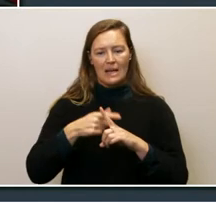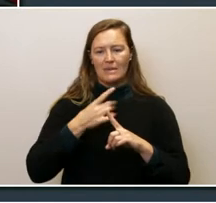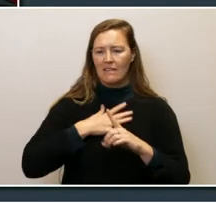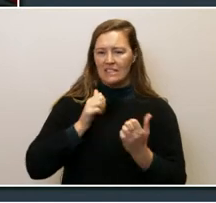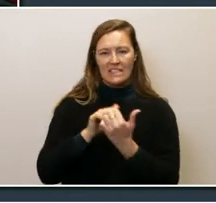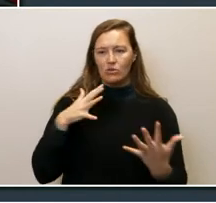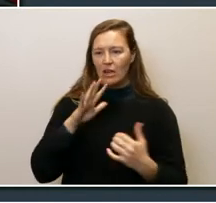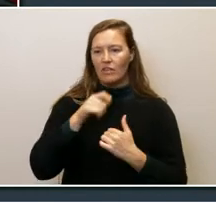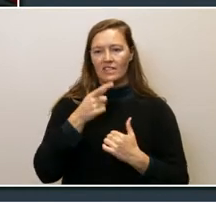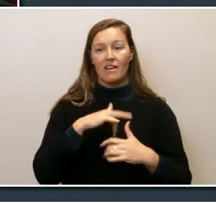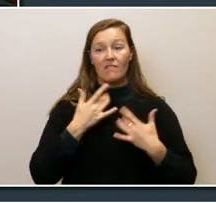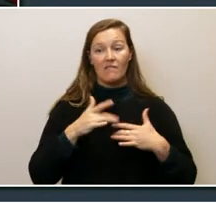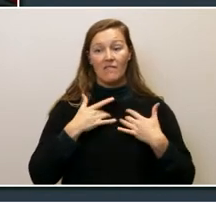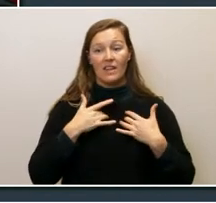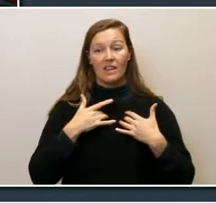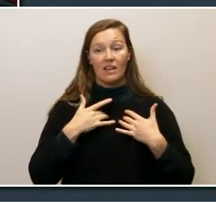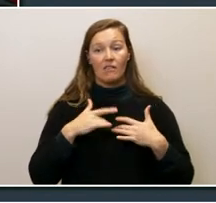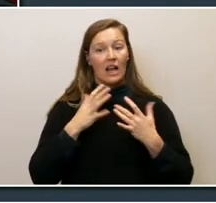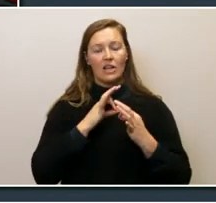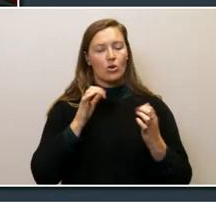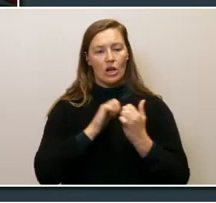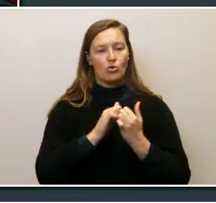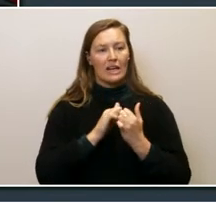think that Napier is inherently unsafe.